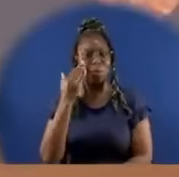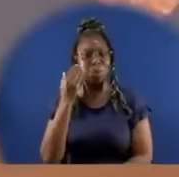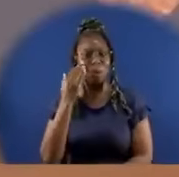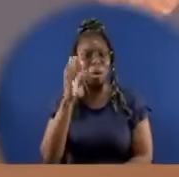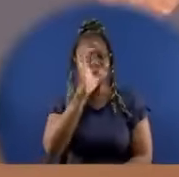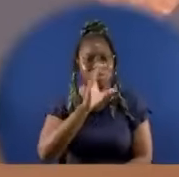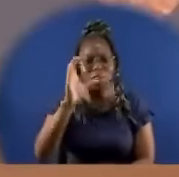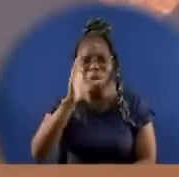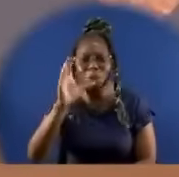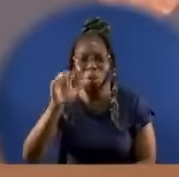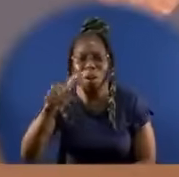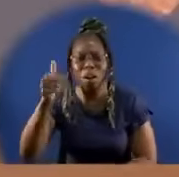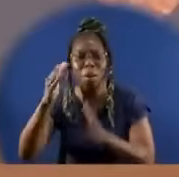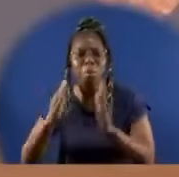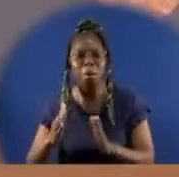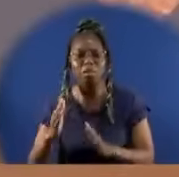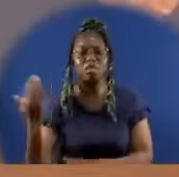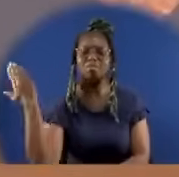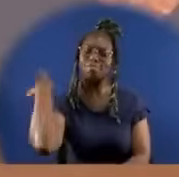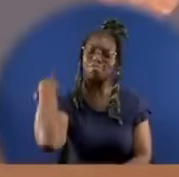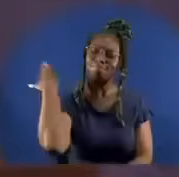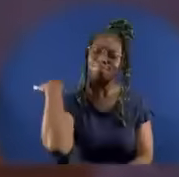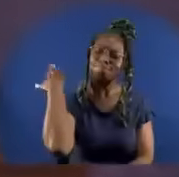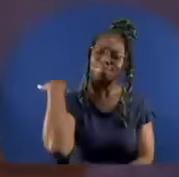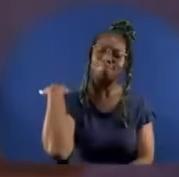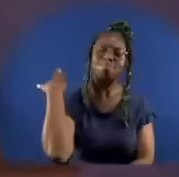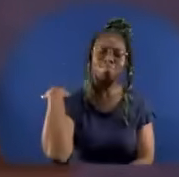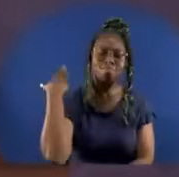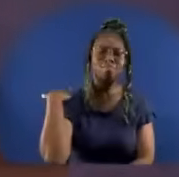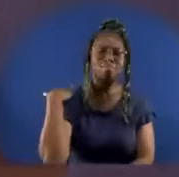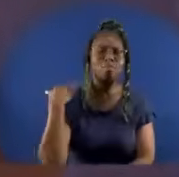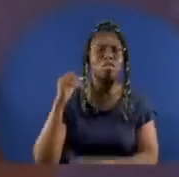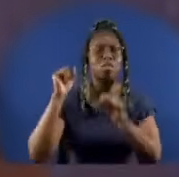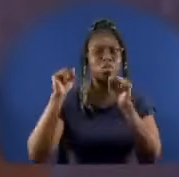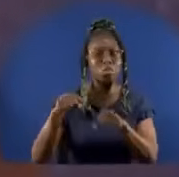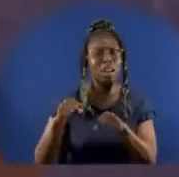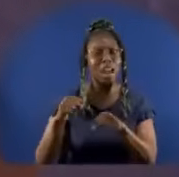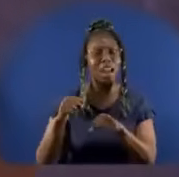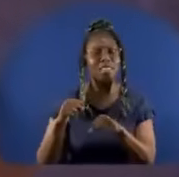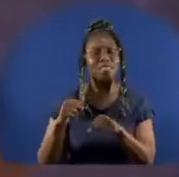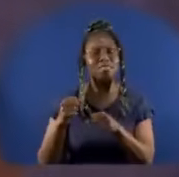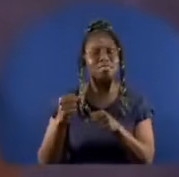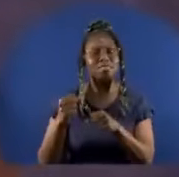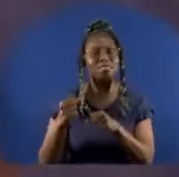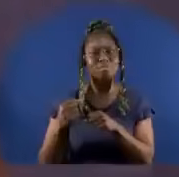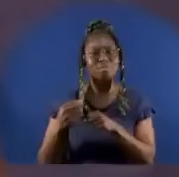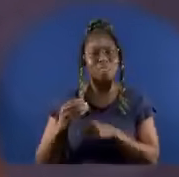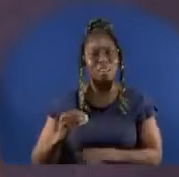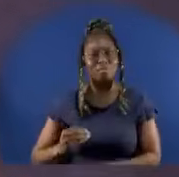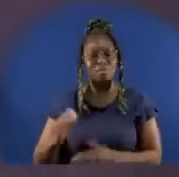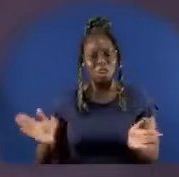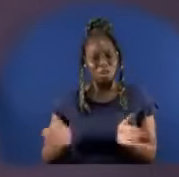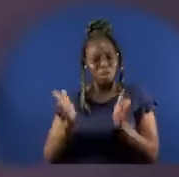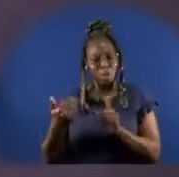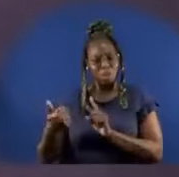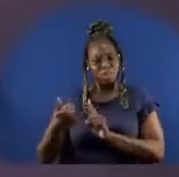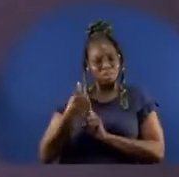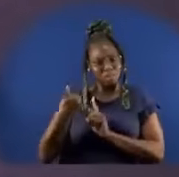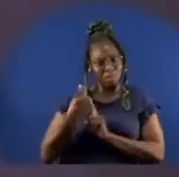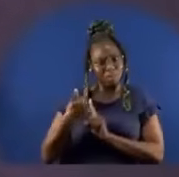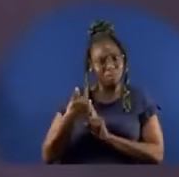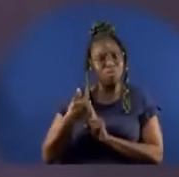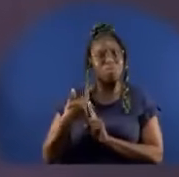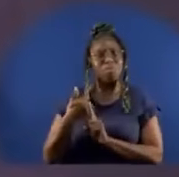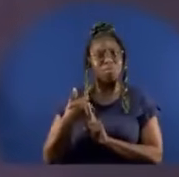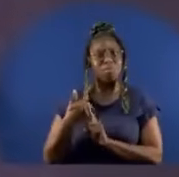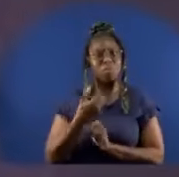talk yourself off the ledge. You know how to give yourself the pep talk that you need to keep on going. I wish I had two or three